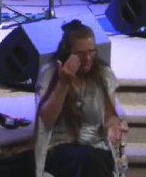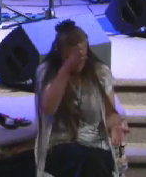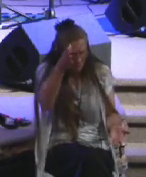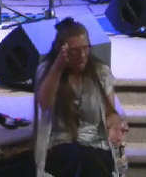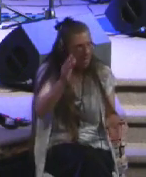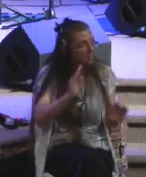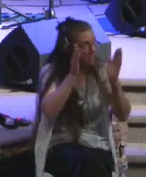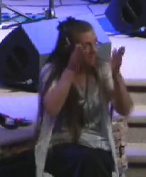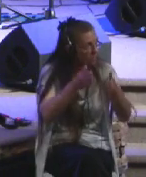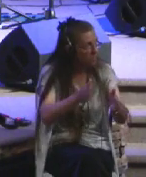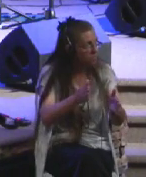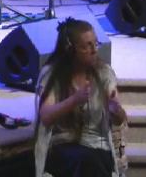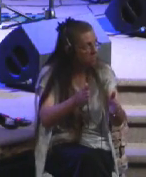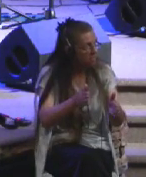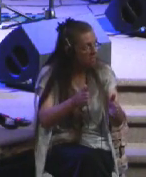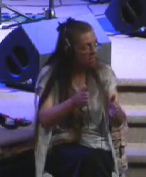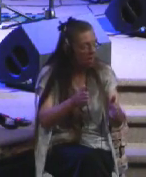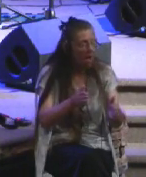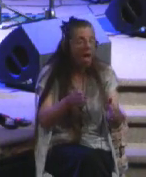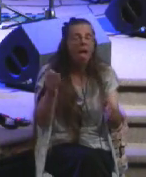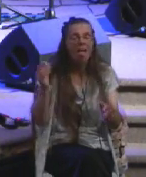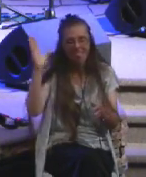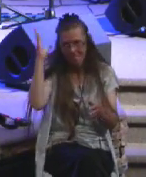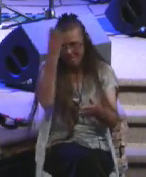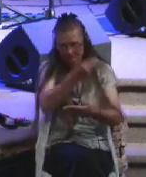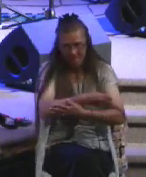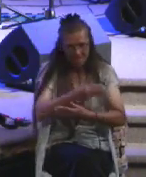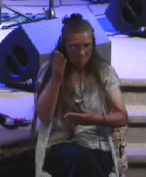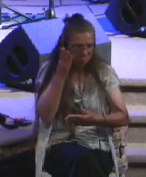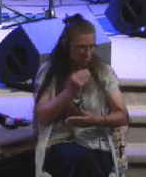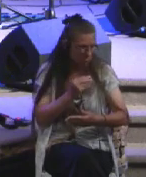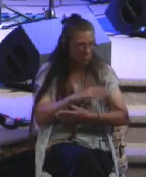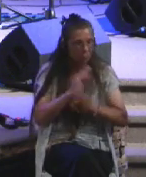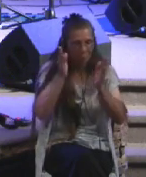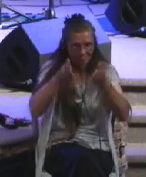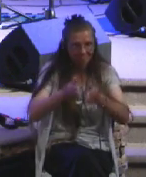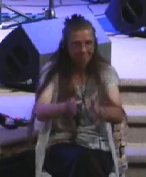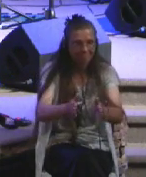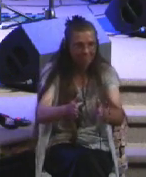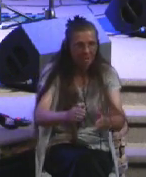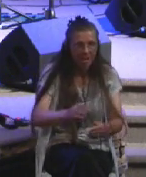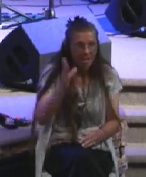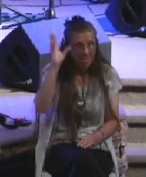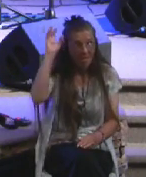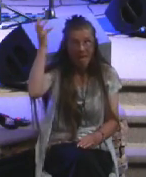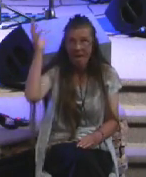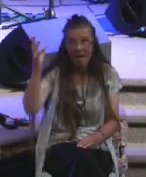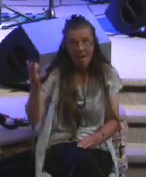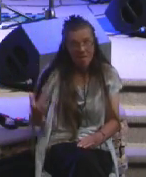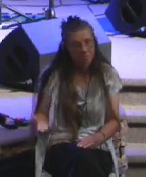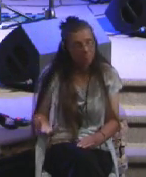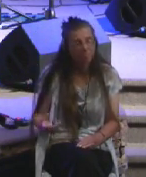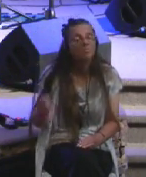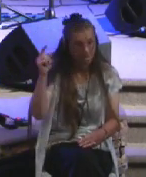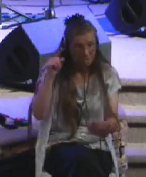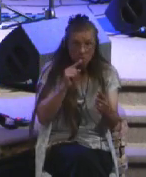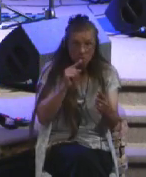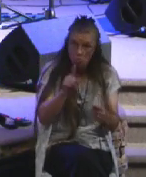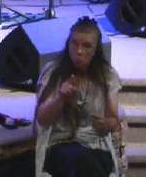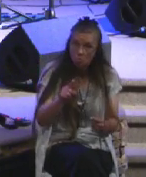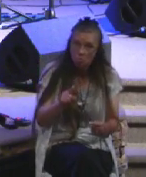go, the sons go, the daughters go. You know, that whole apple doesn't fall far from the trees is